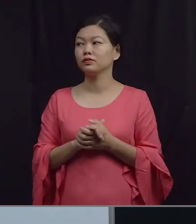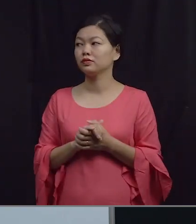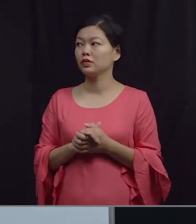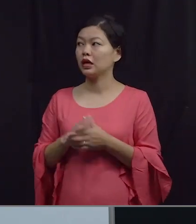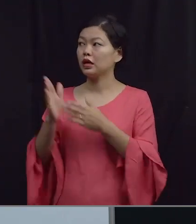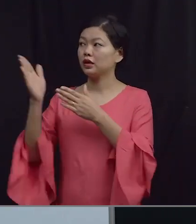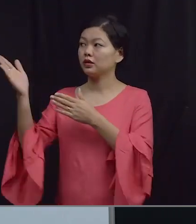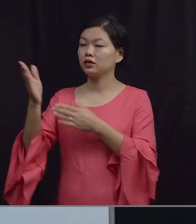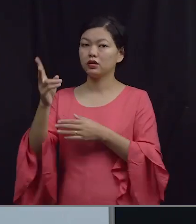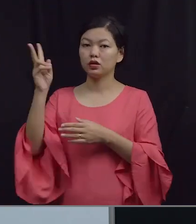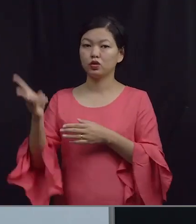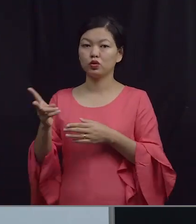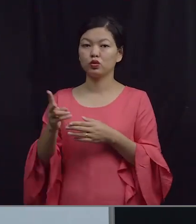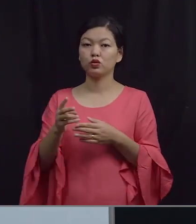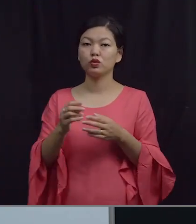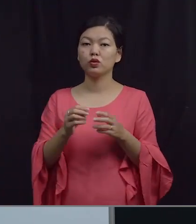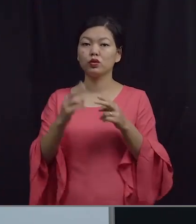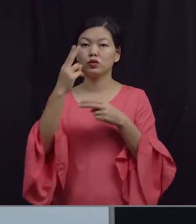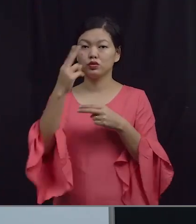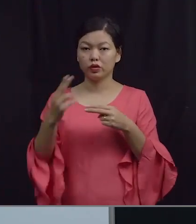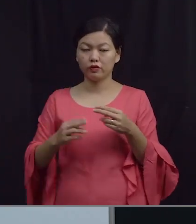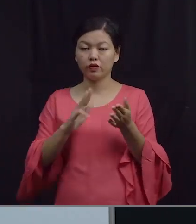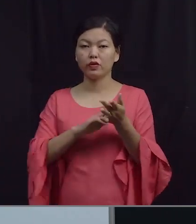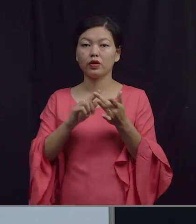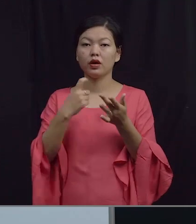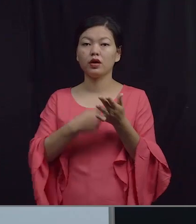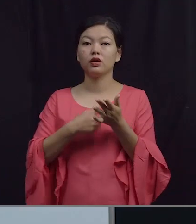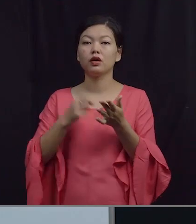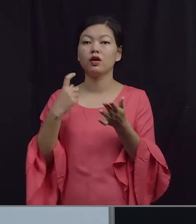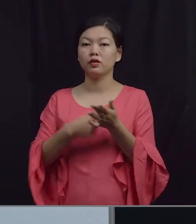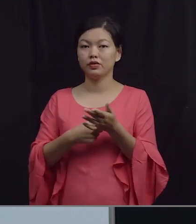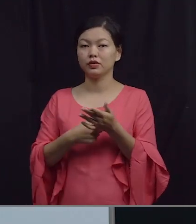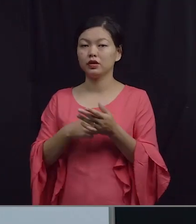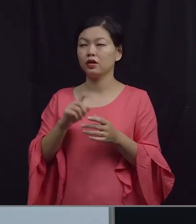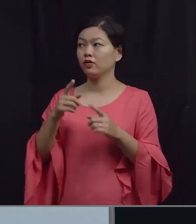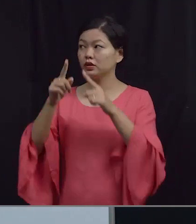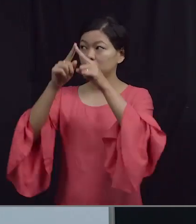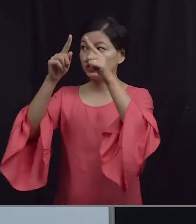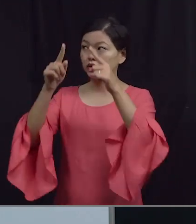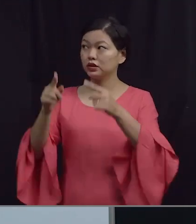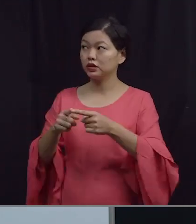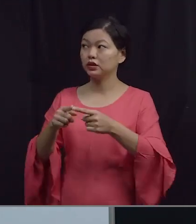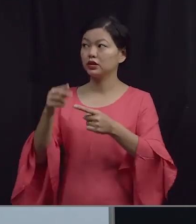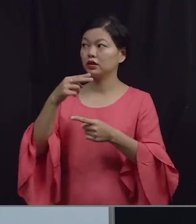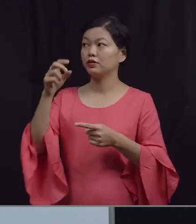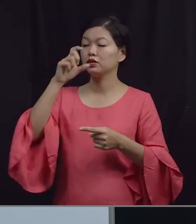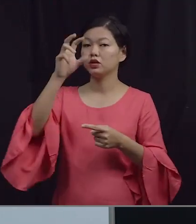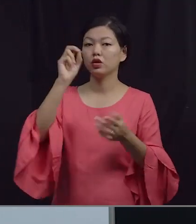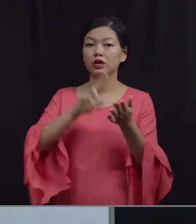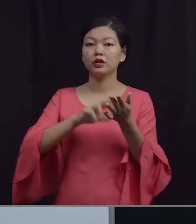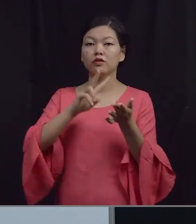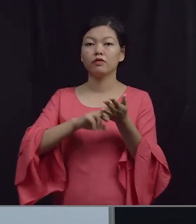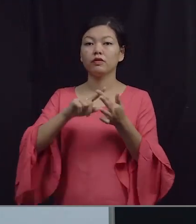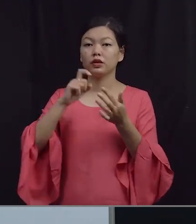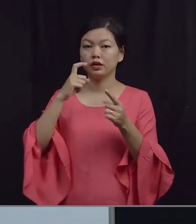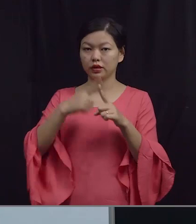well as what, concave lens, right. So as you know, the convex lenses are converging in nature,